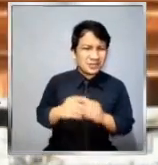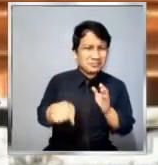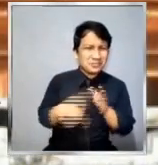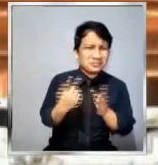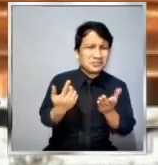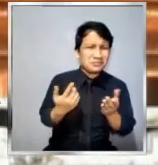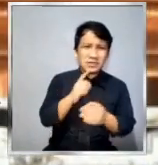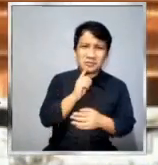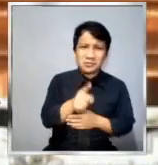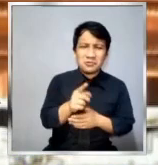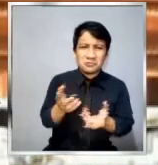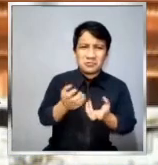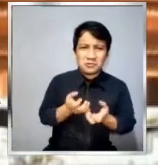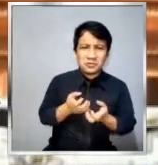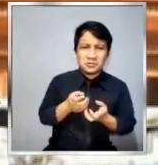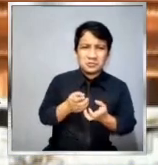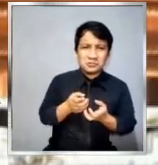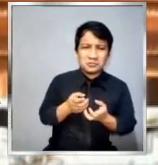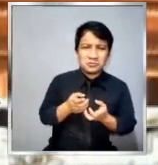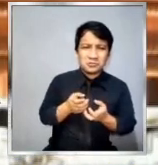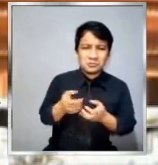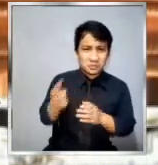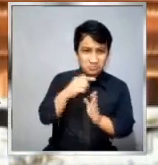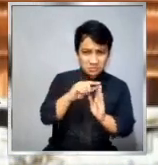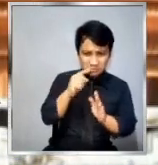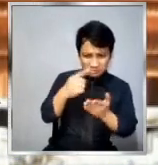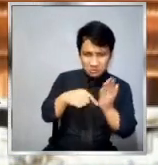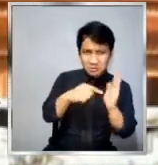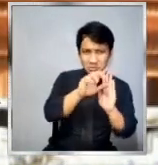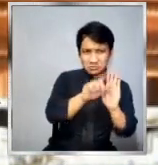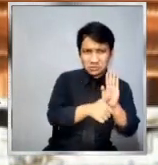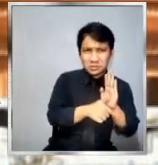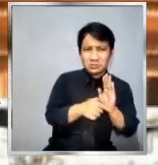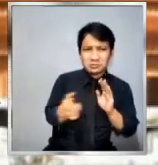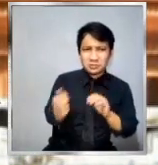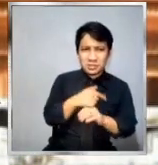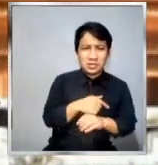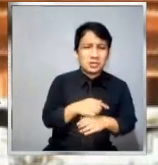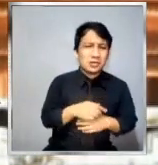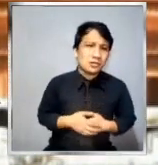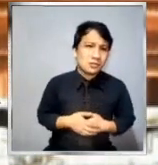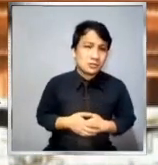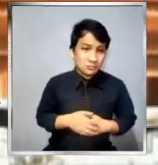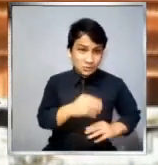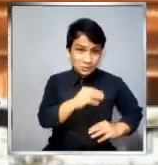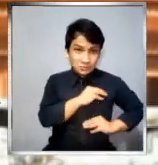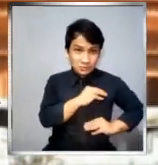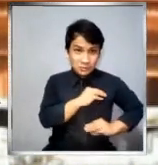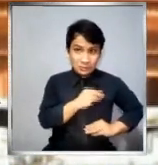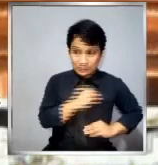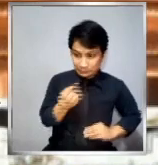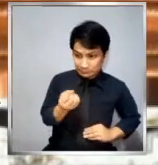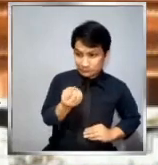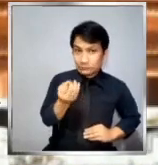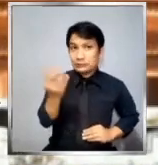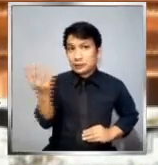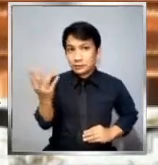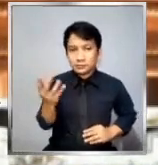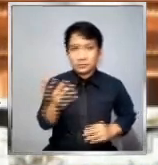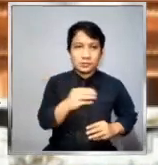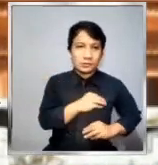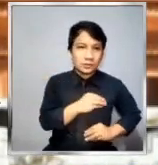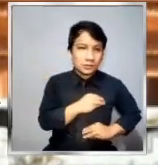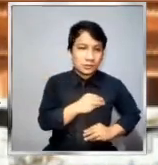a look at the background of the... Isa, military lang ilan yan. Pag ini-promote mo yung